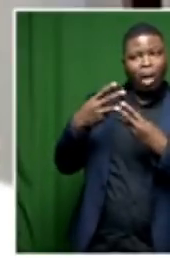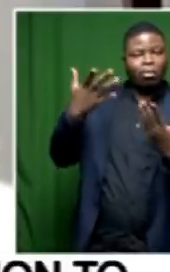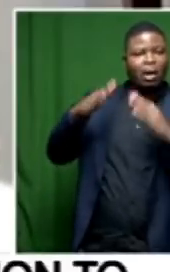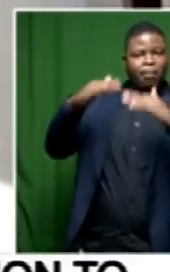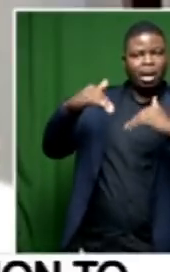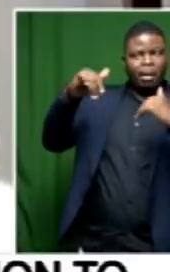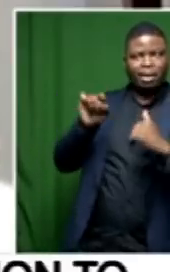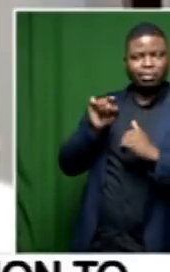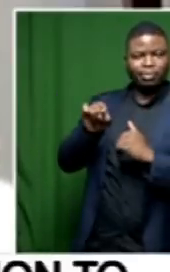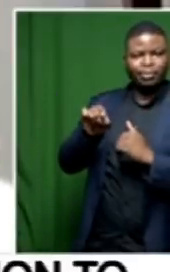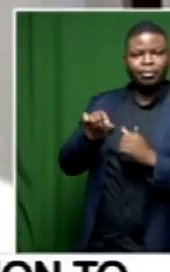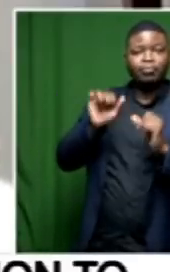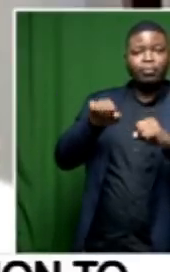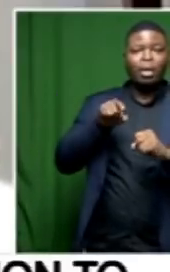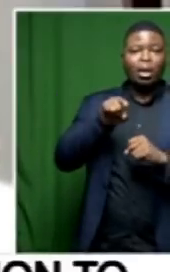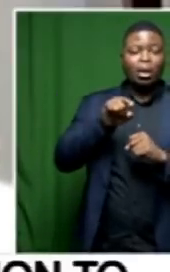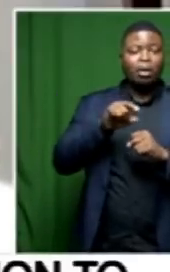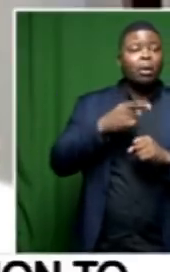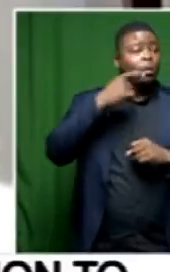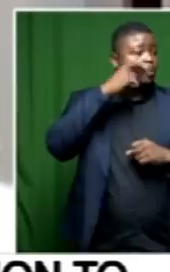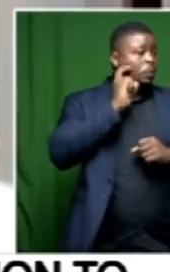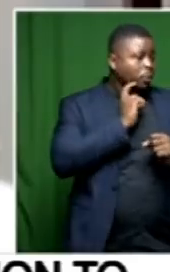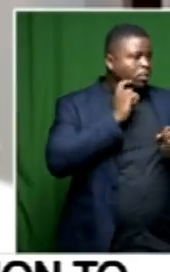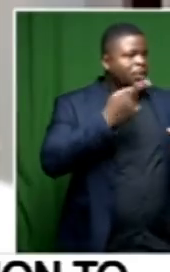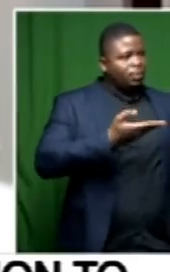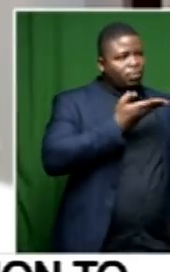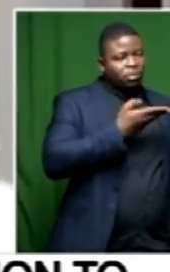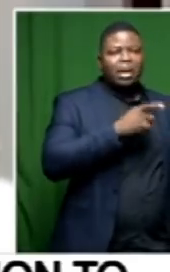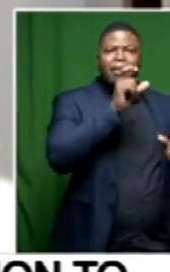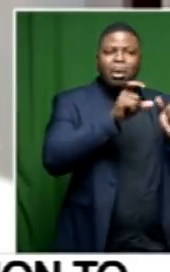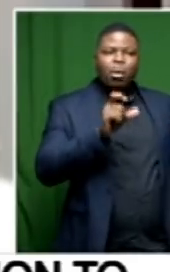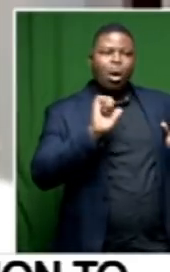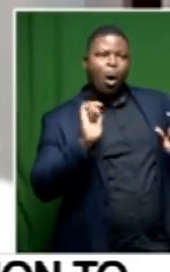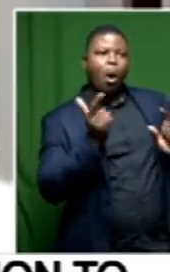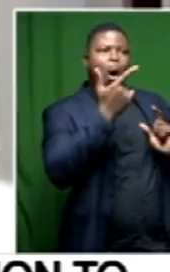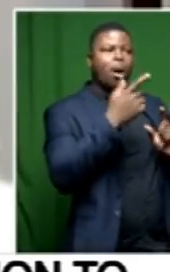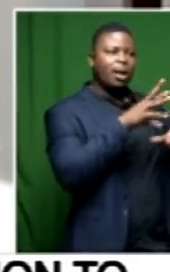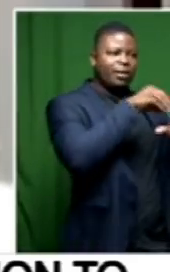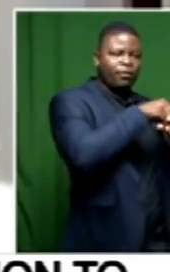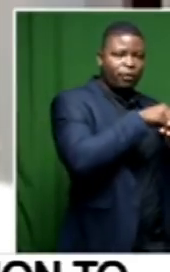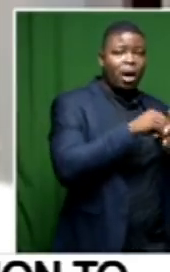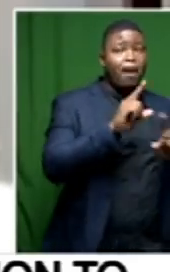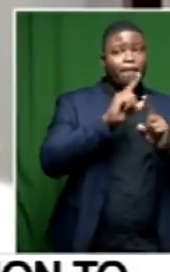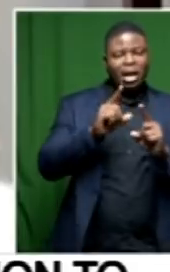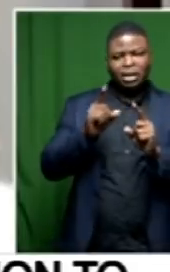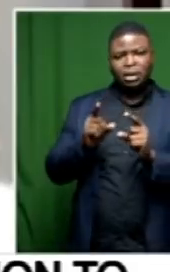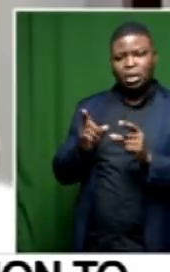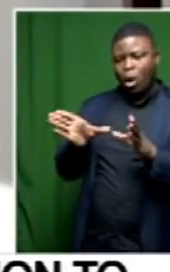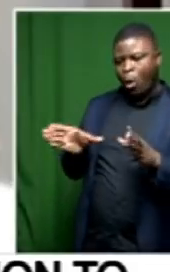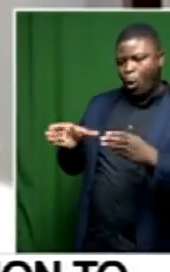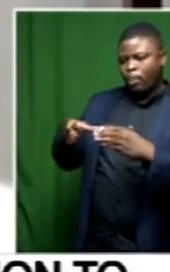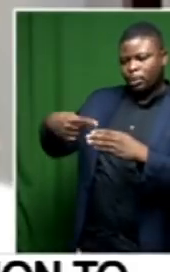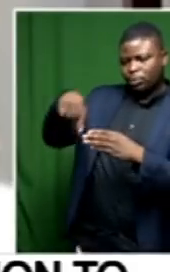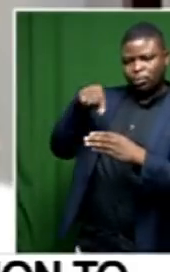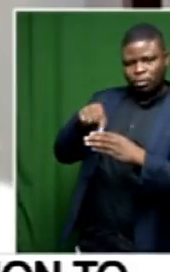received from Dr. Zweli Mkhize and all people involved, the committee determined that on the basis of